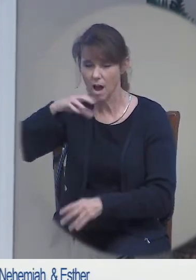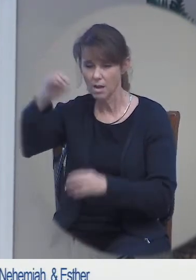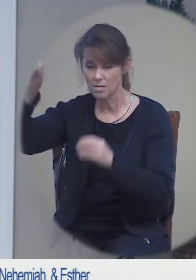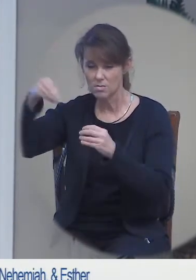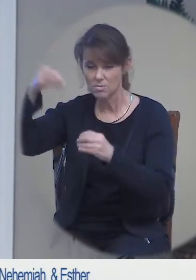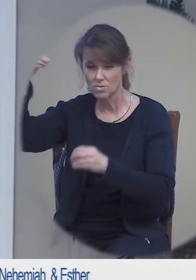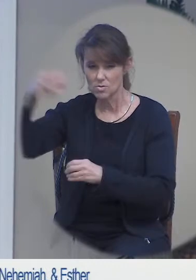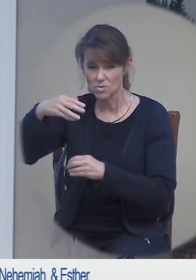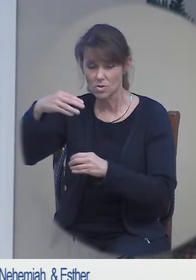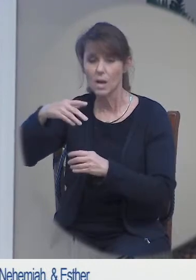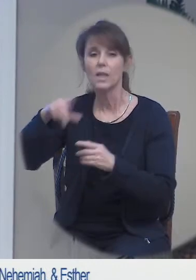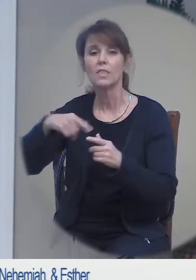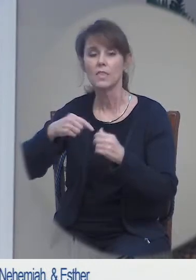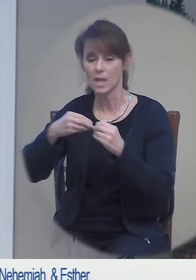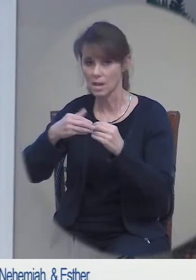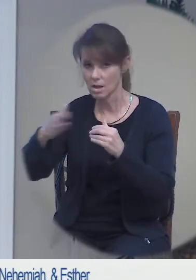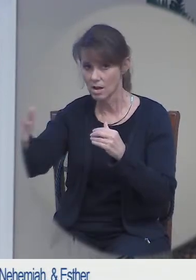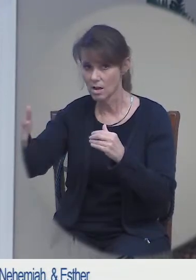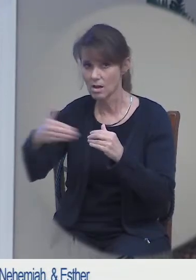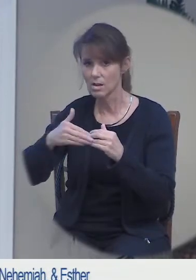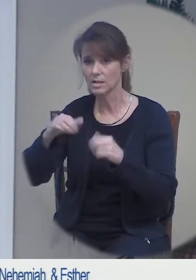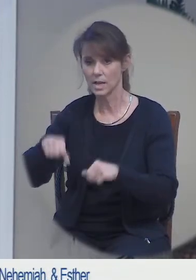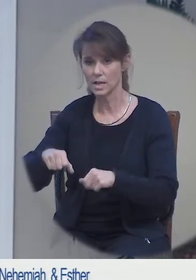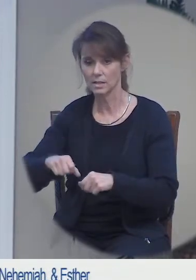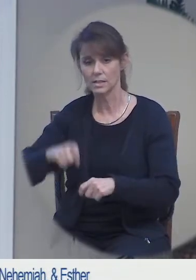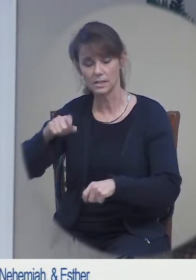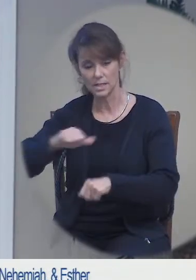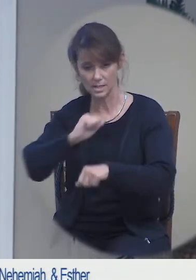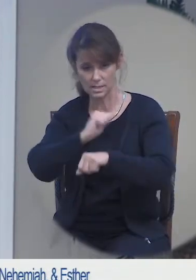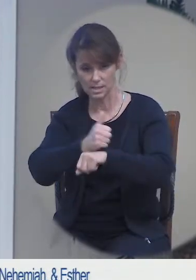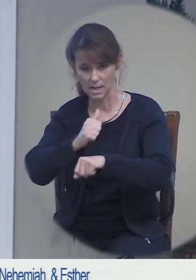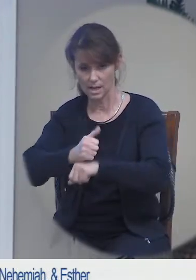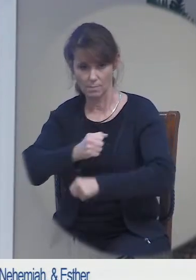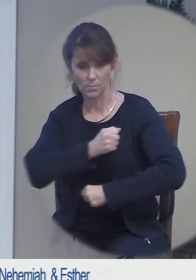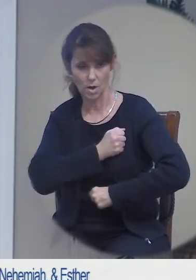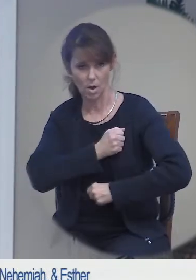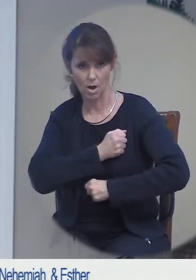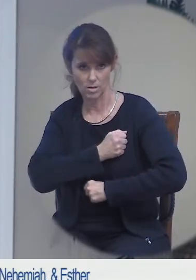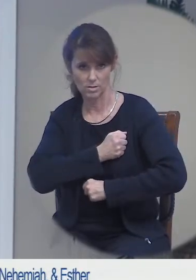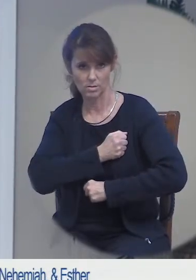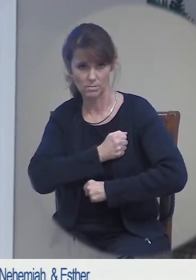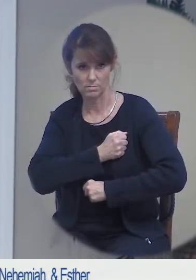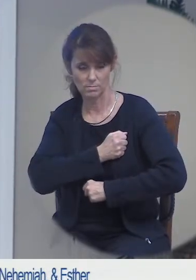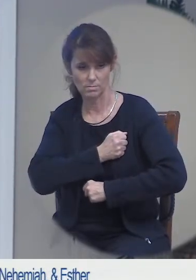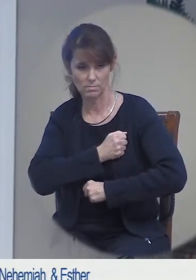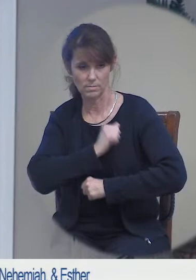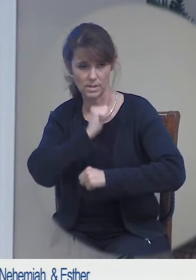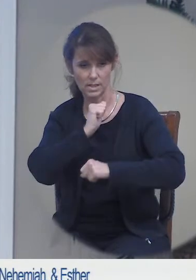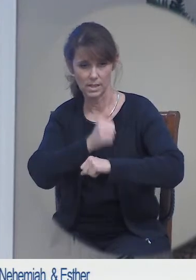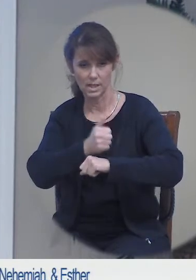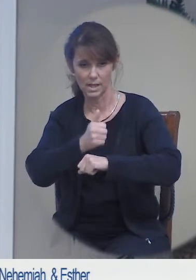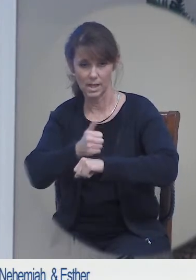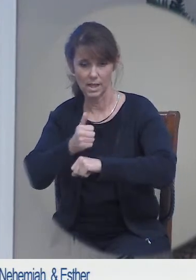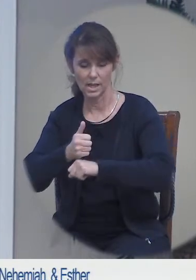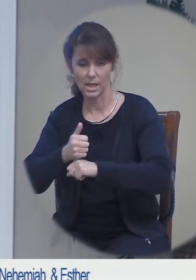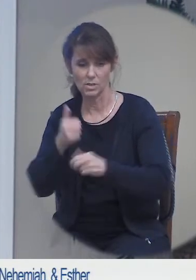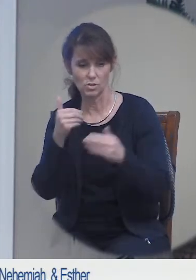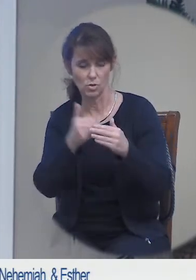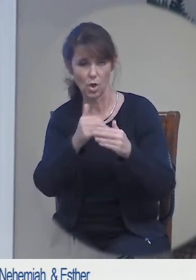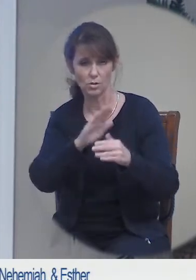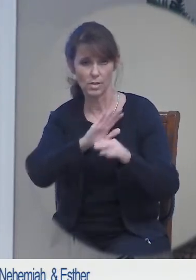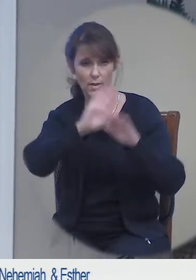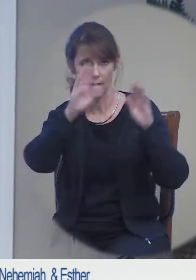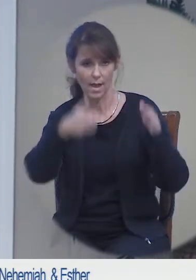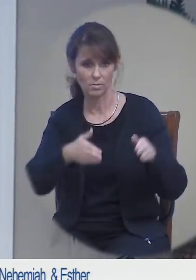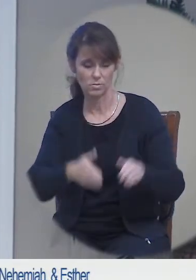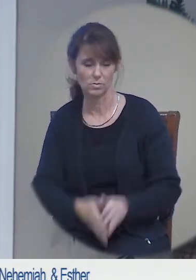and also appoint guards from the inhabitants of Jerusalem, each at his post, each in front of his house. So what we